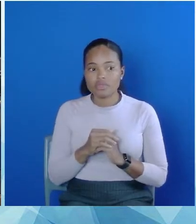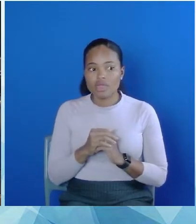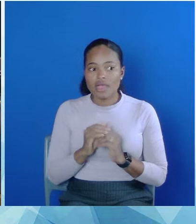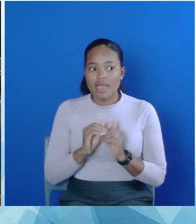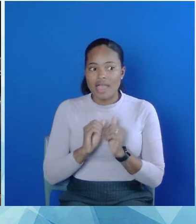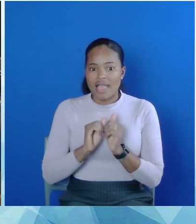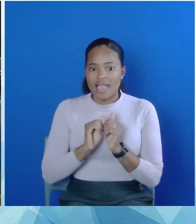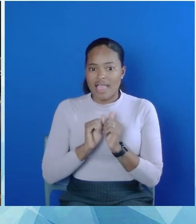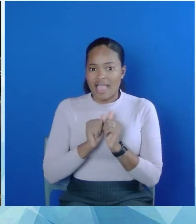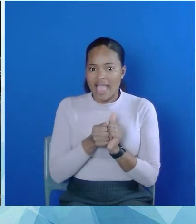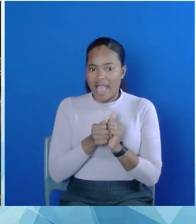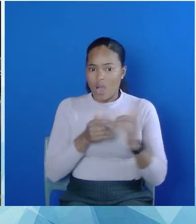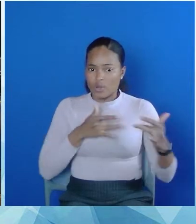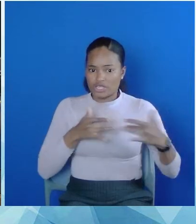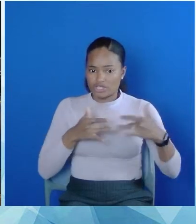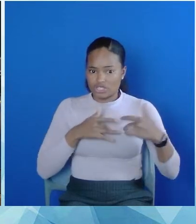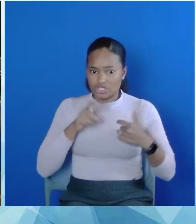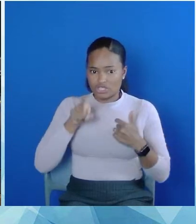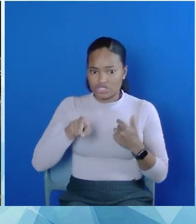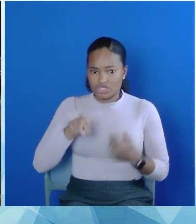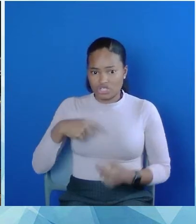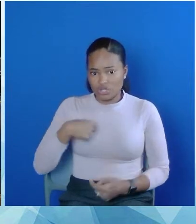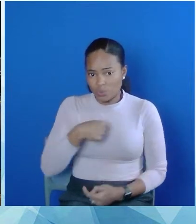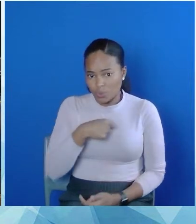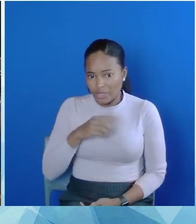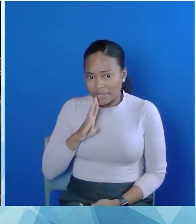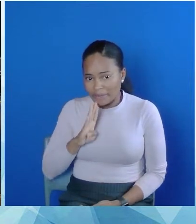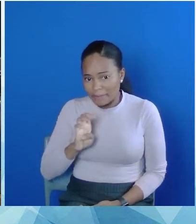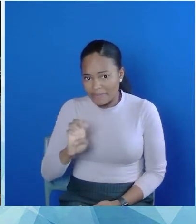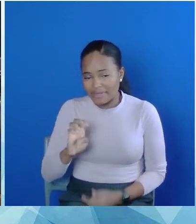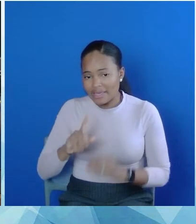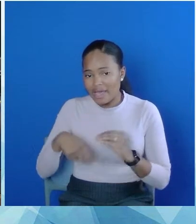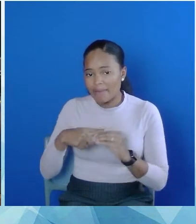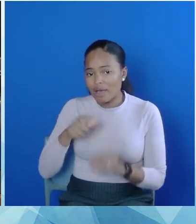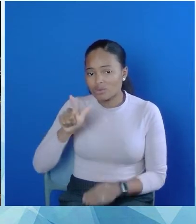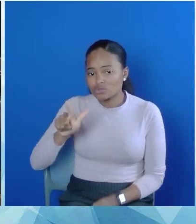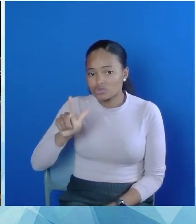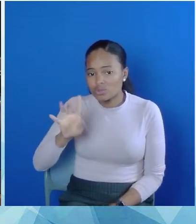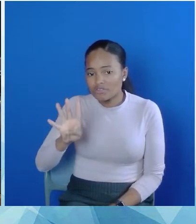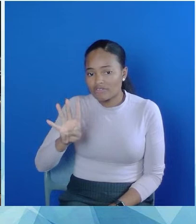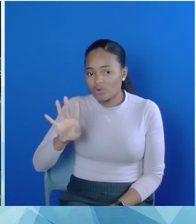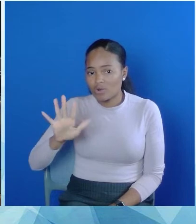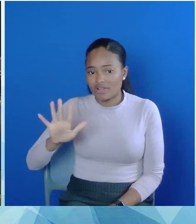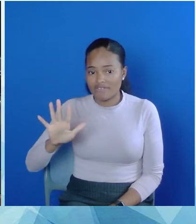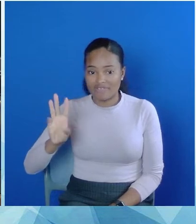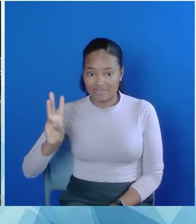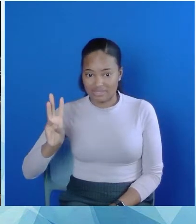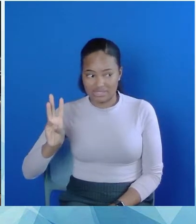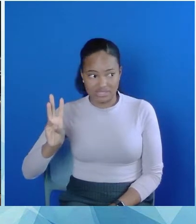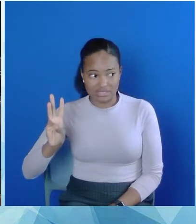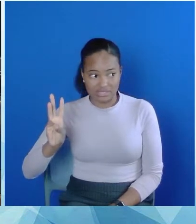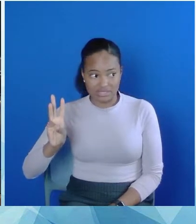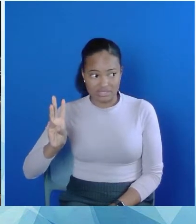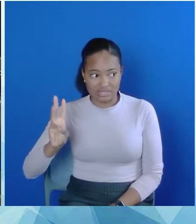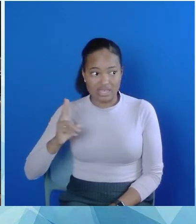about 2456? And how concerned should the community be about 2456?